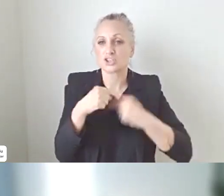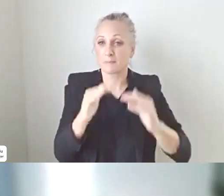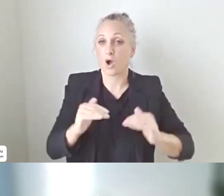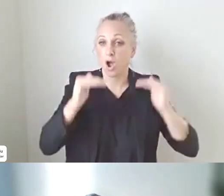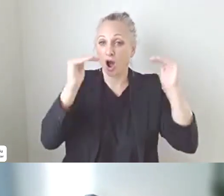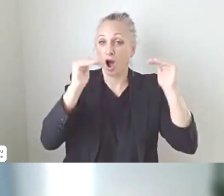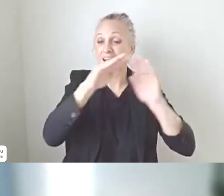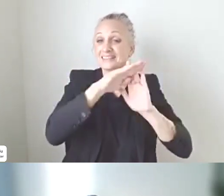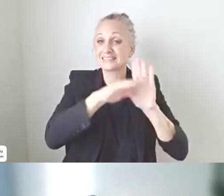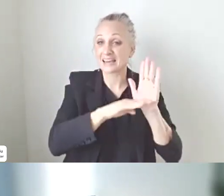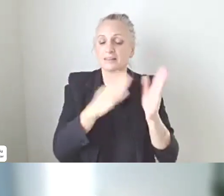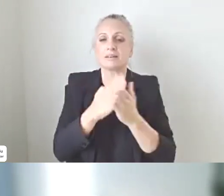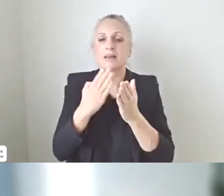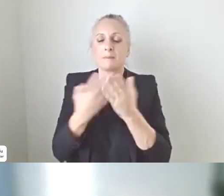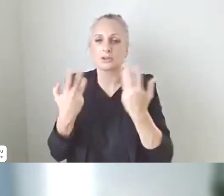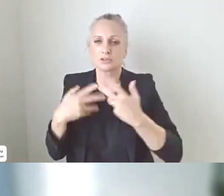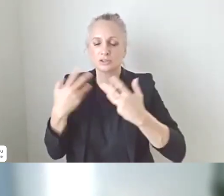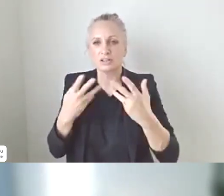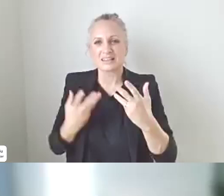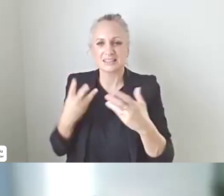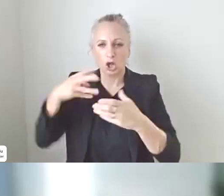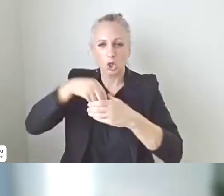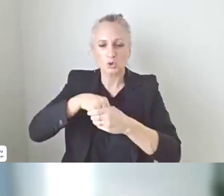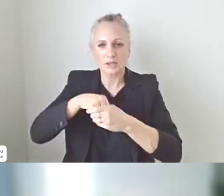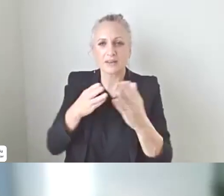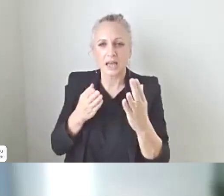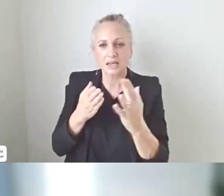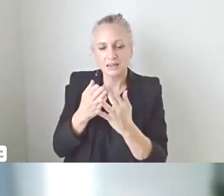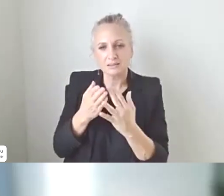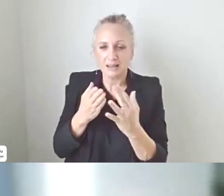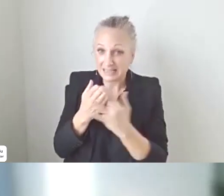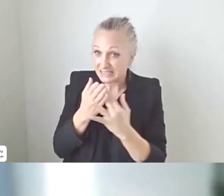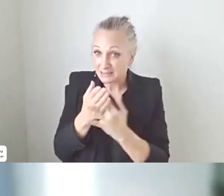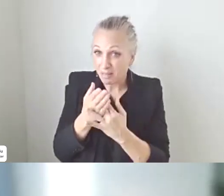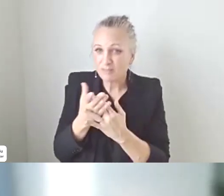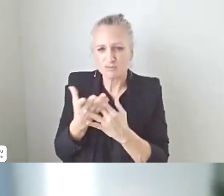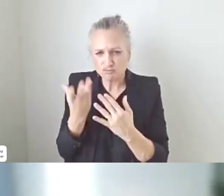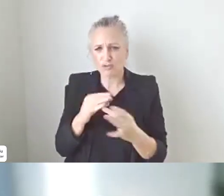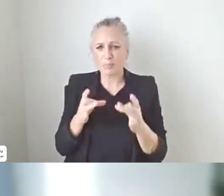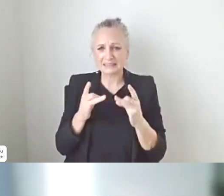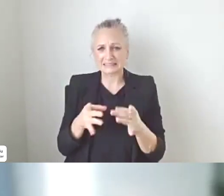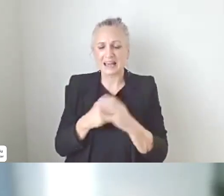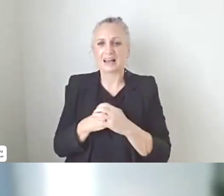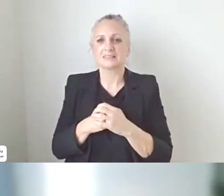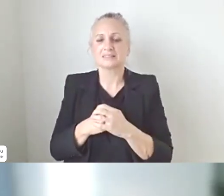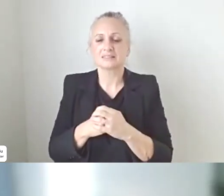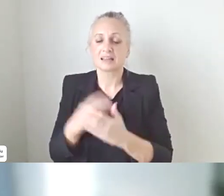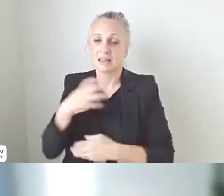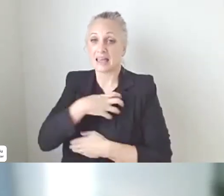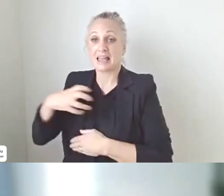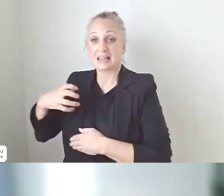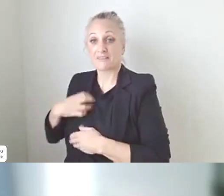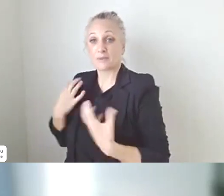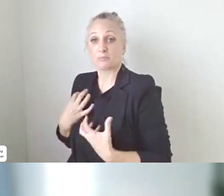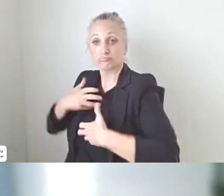is inclusive and accessible from the start, not trying to fix it later on. Governments, organizations helping to make